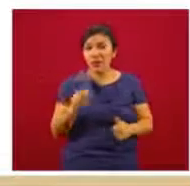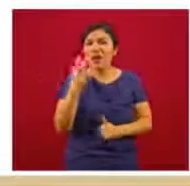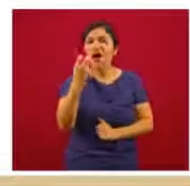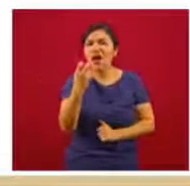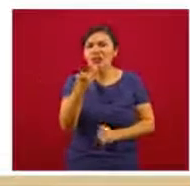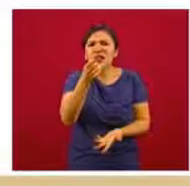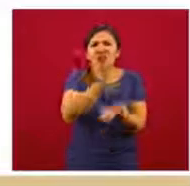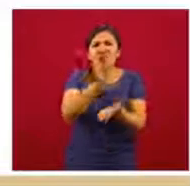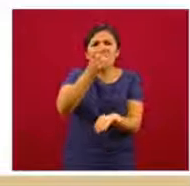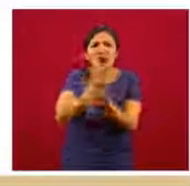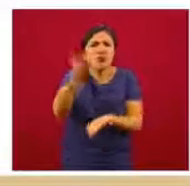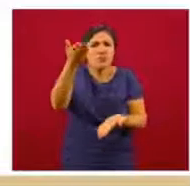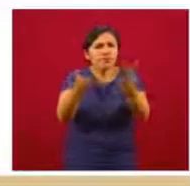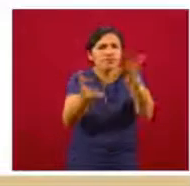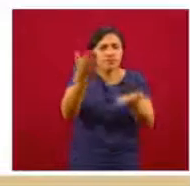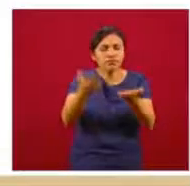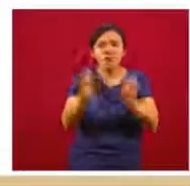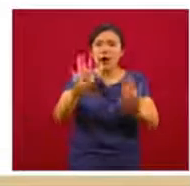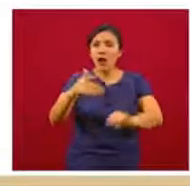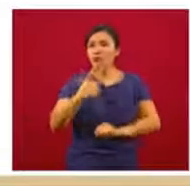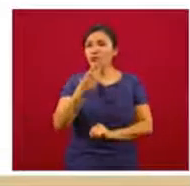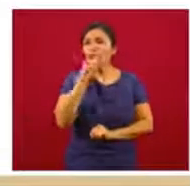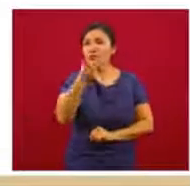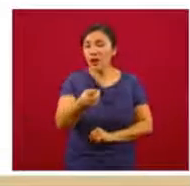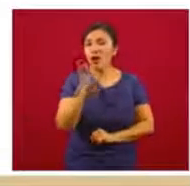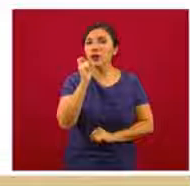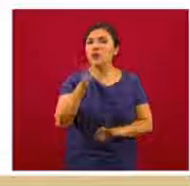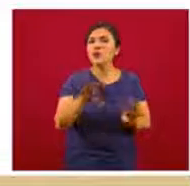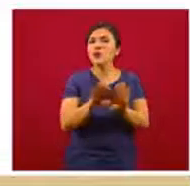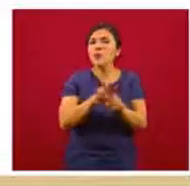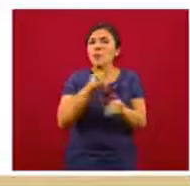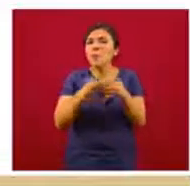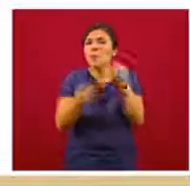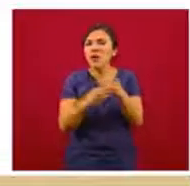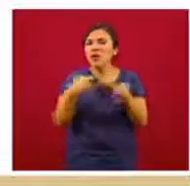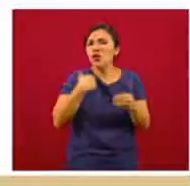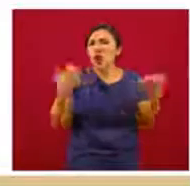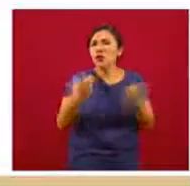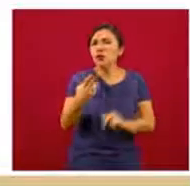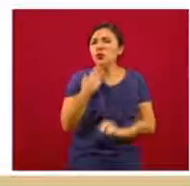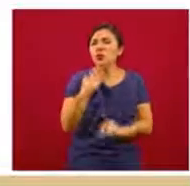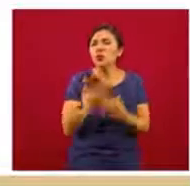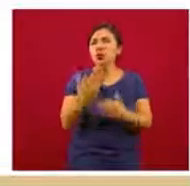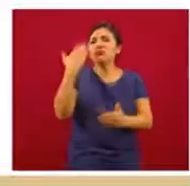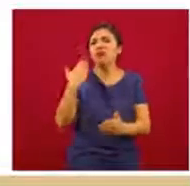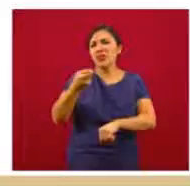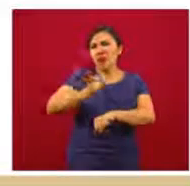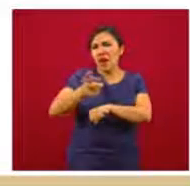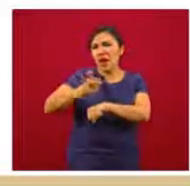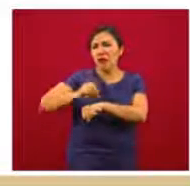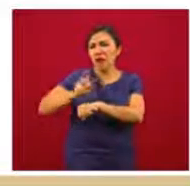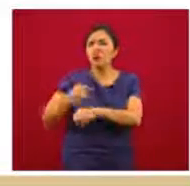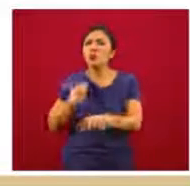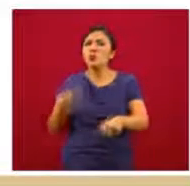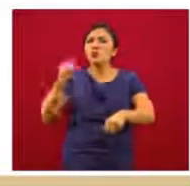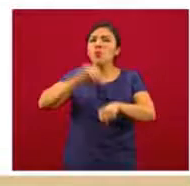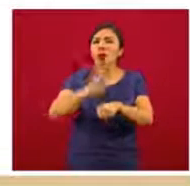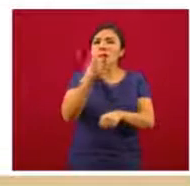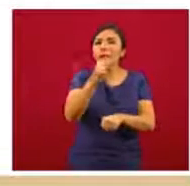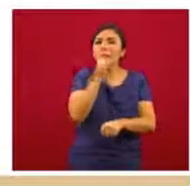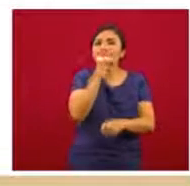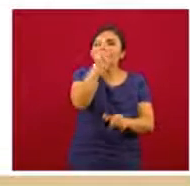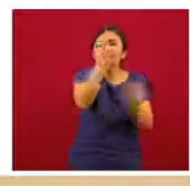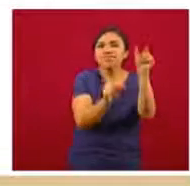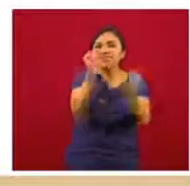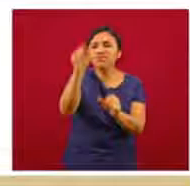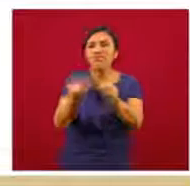this next column chart, where we can identify the comparison. And let me remind you that the methodology we've been using for the